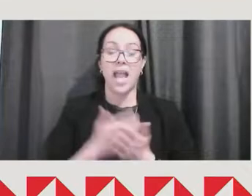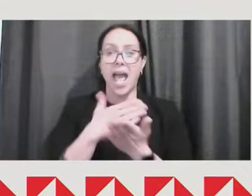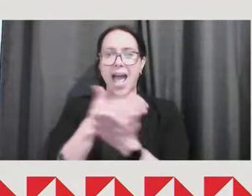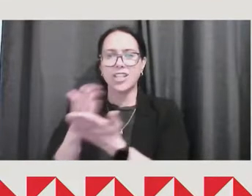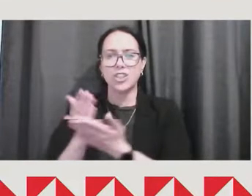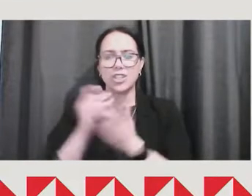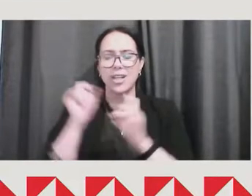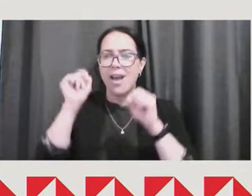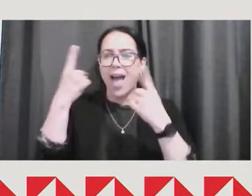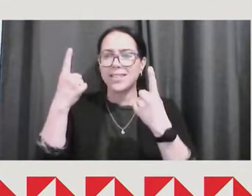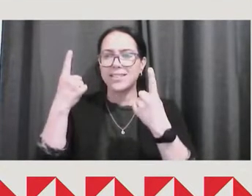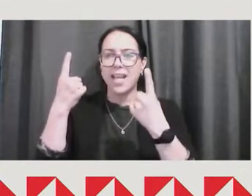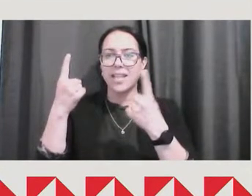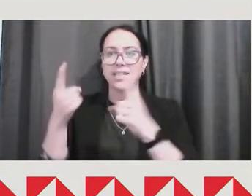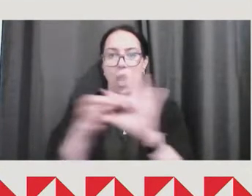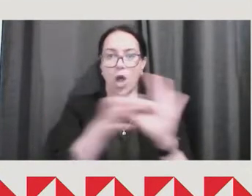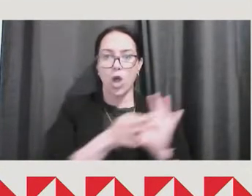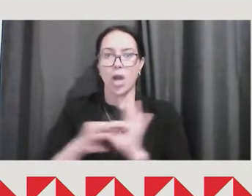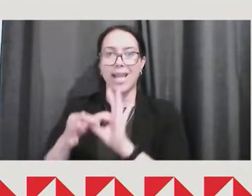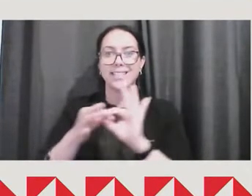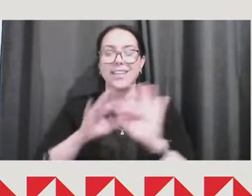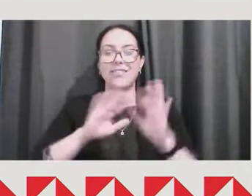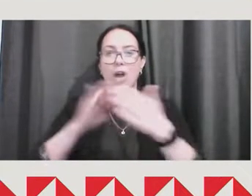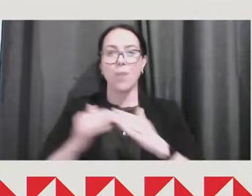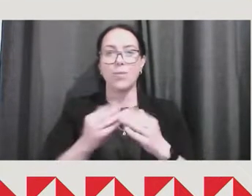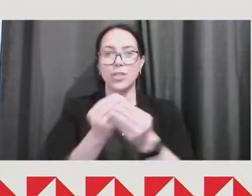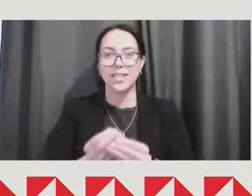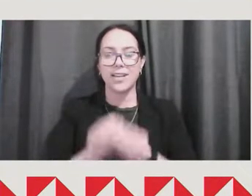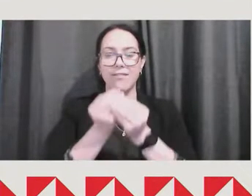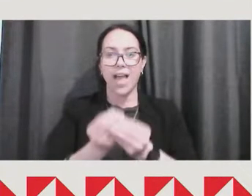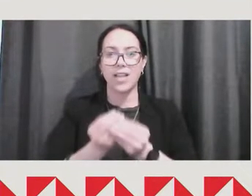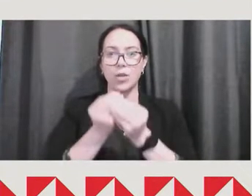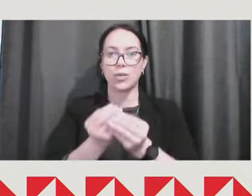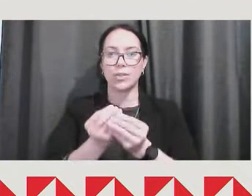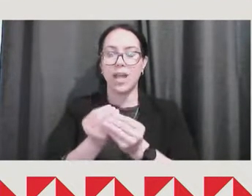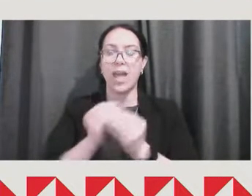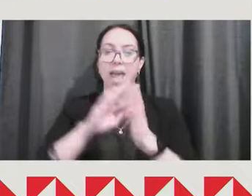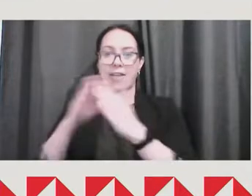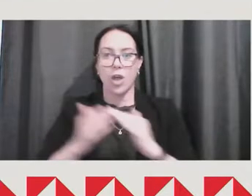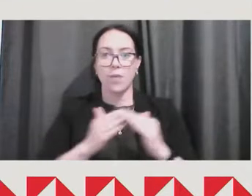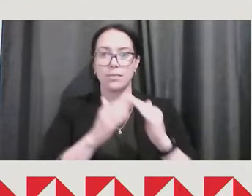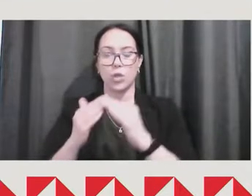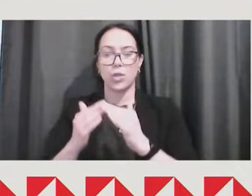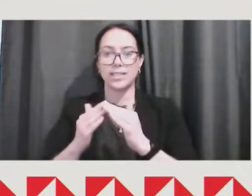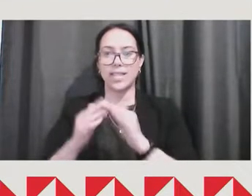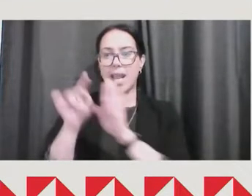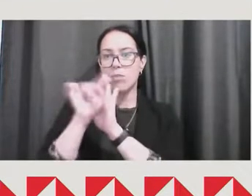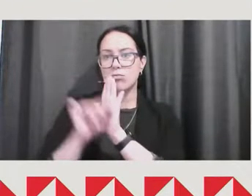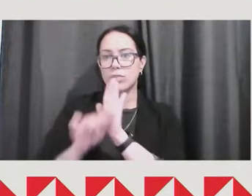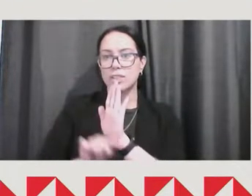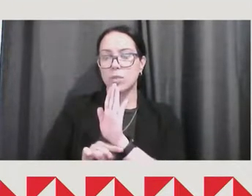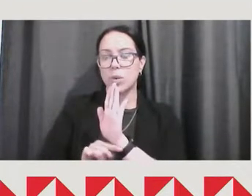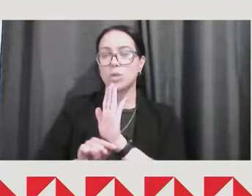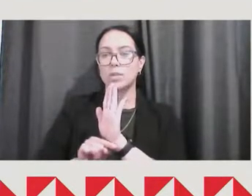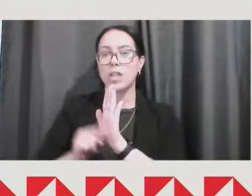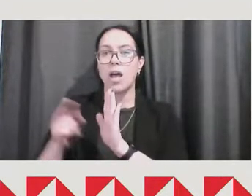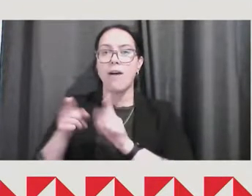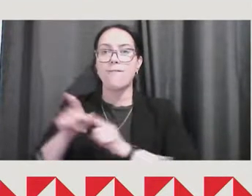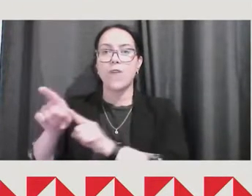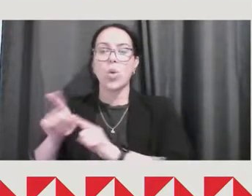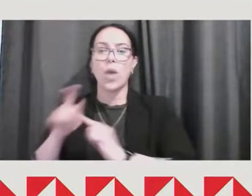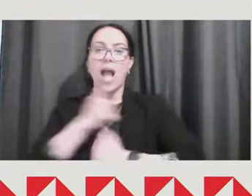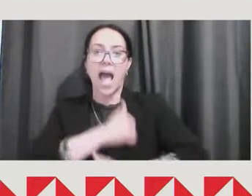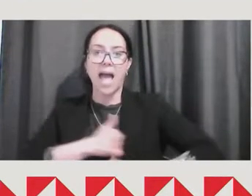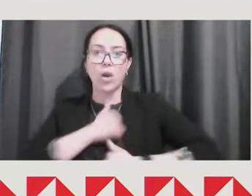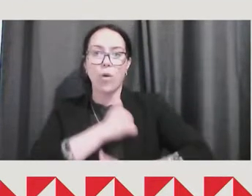of collective Community Values and creating values-driven processes based on principles of alofa manakitanga